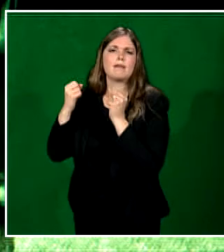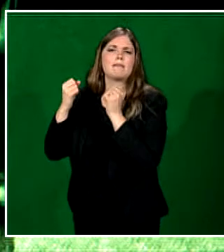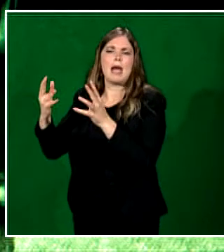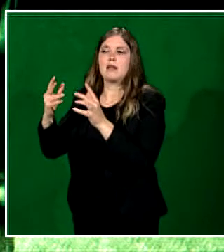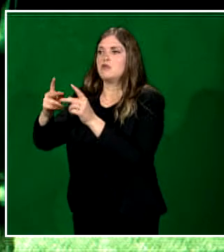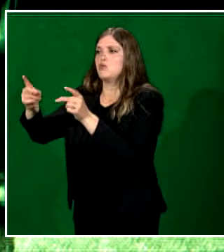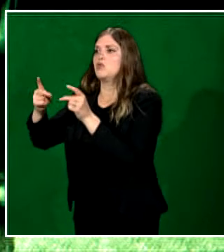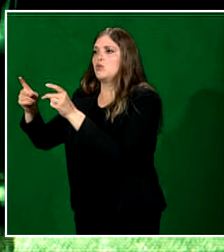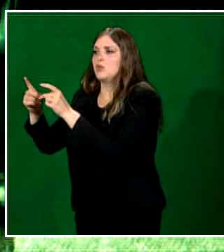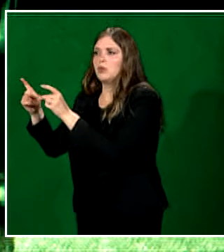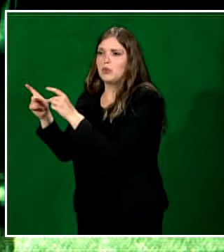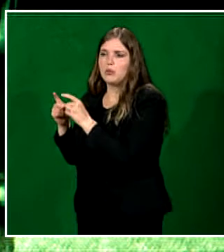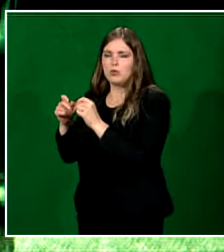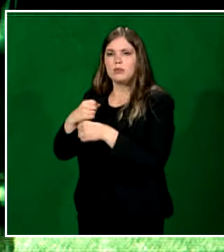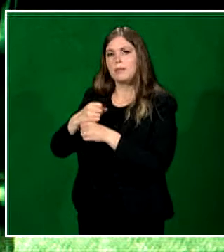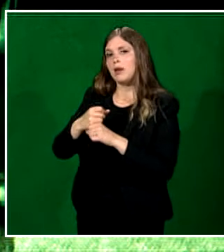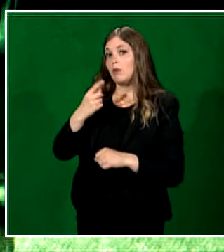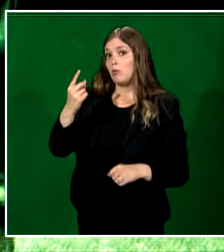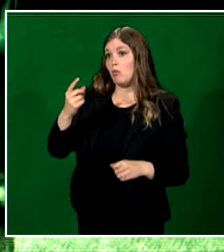produce the same product?